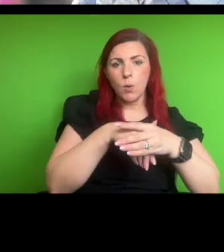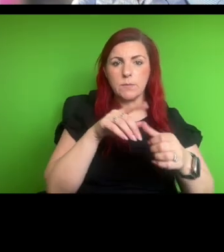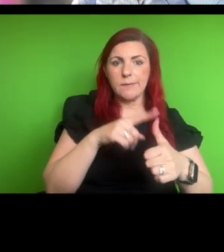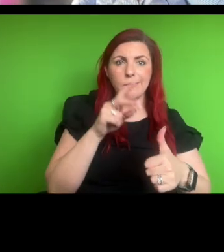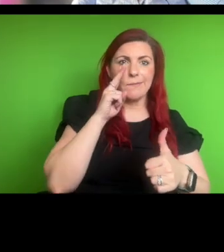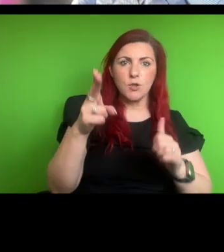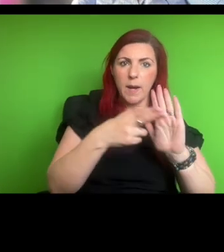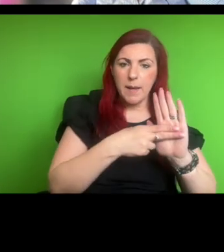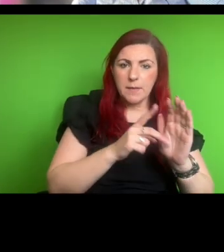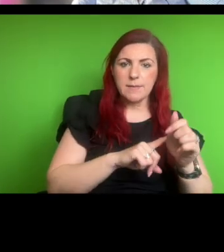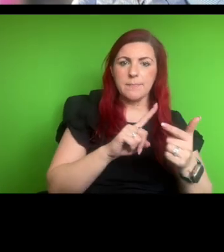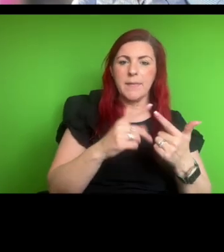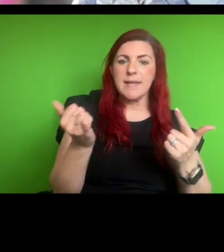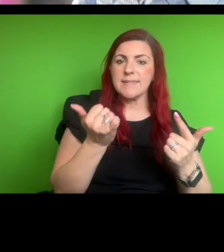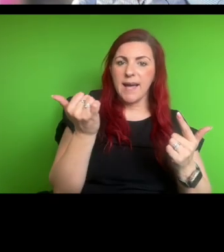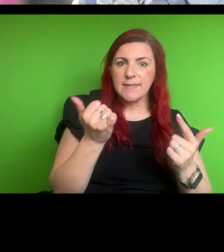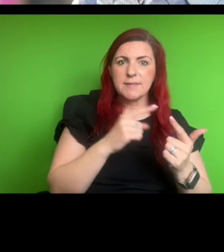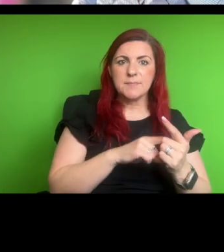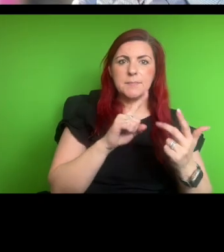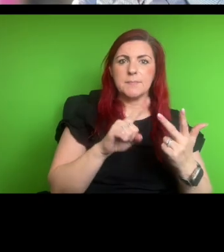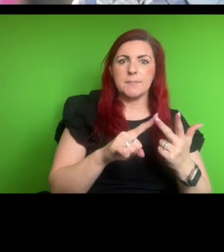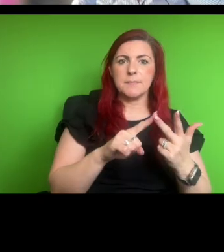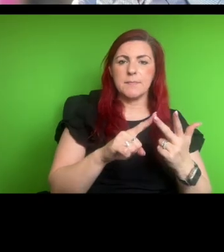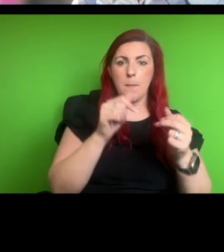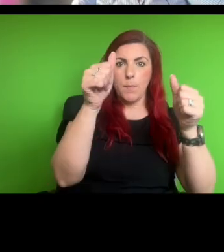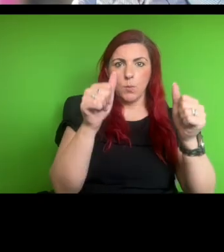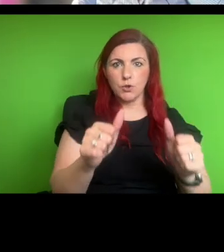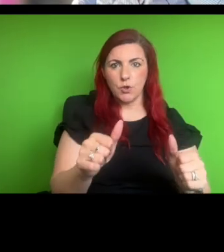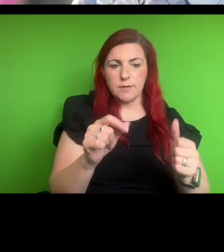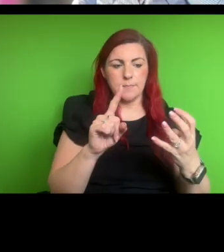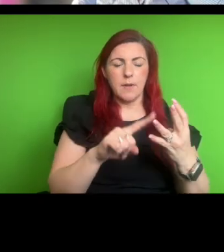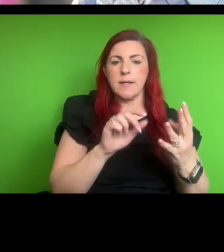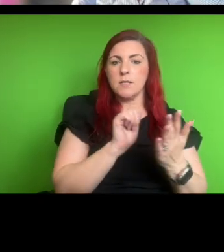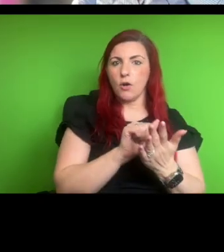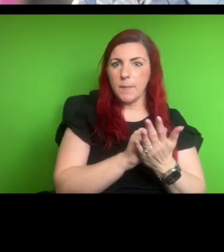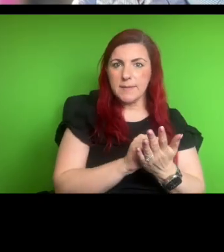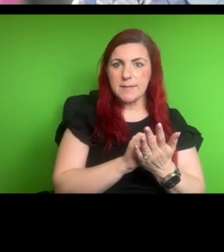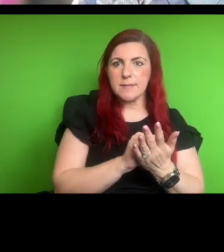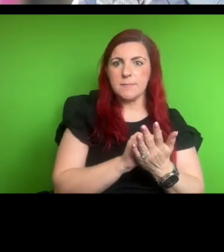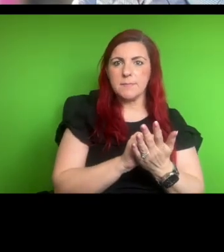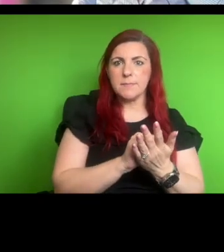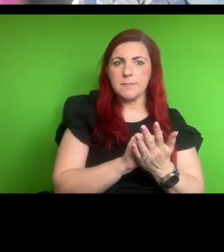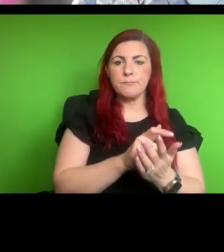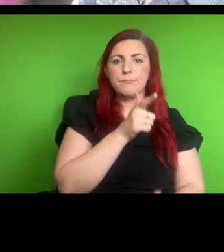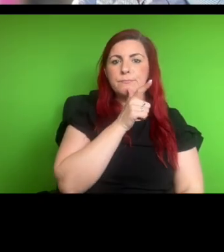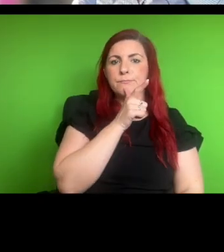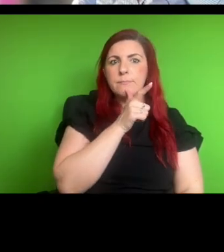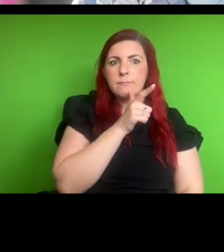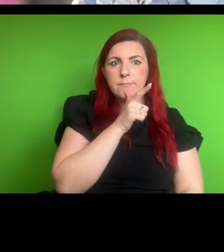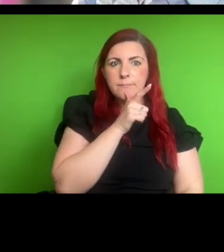signs, posters and documents, auditory speech and acoustic